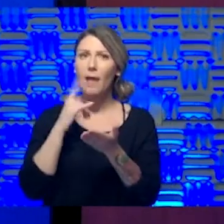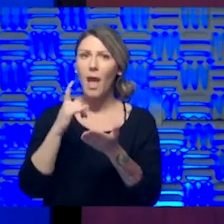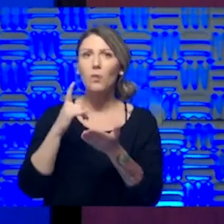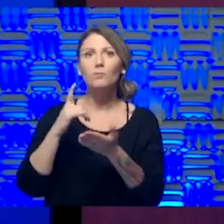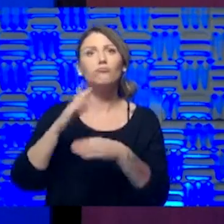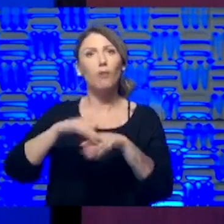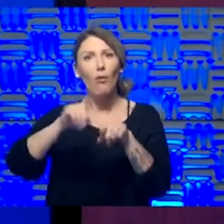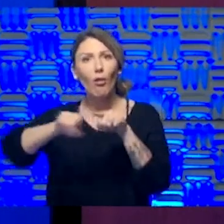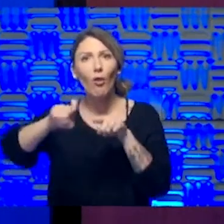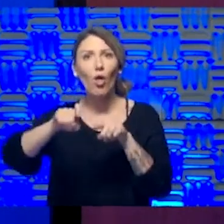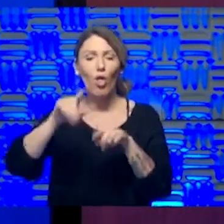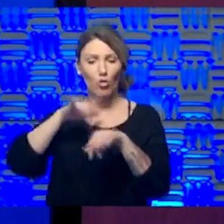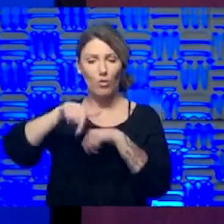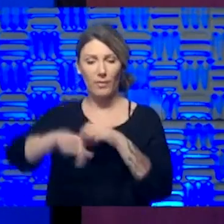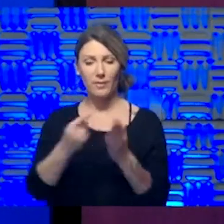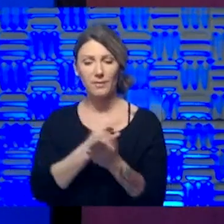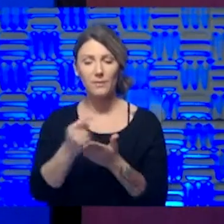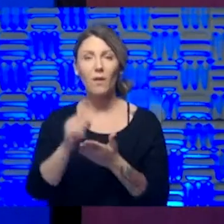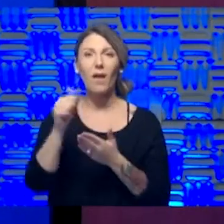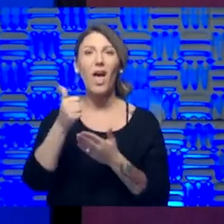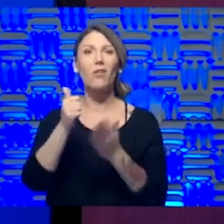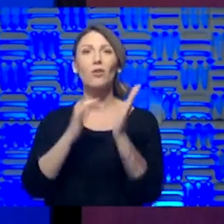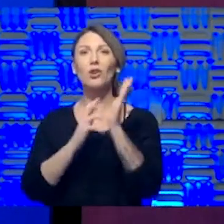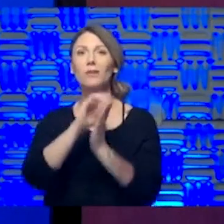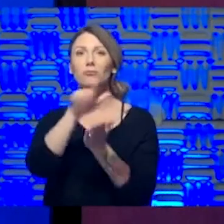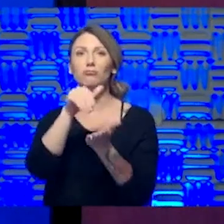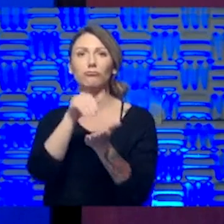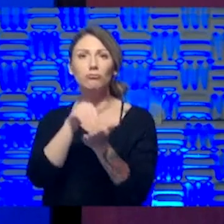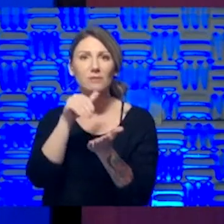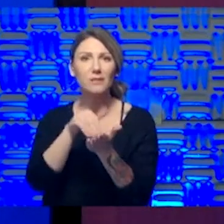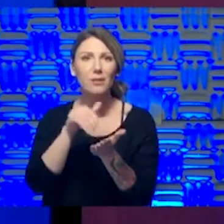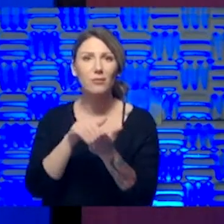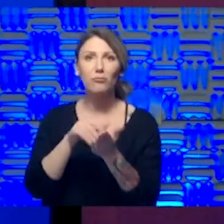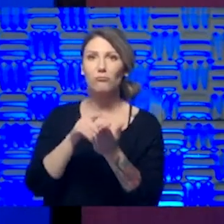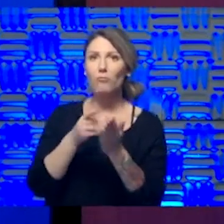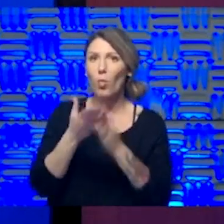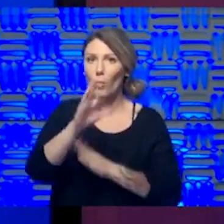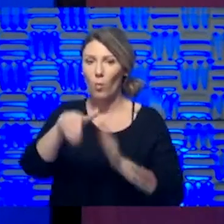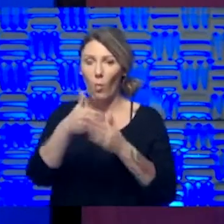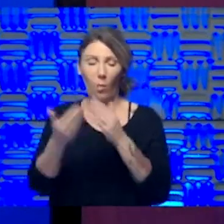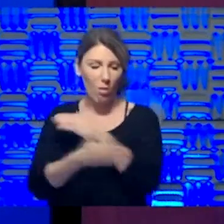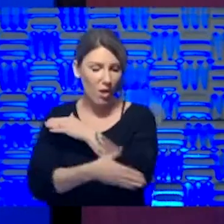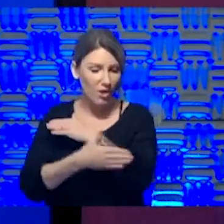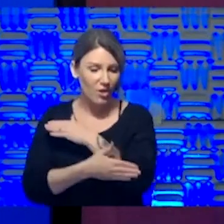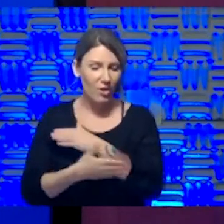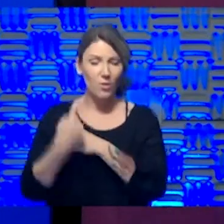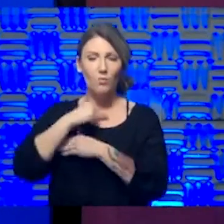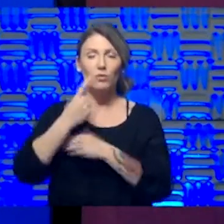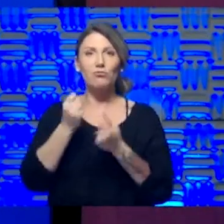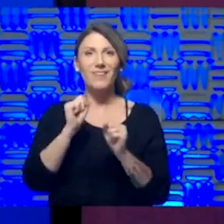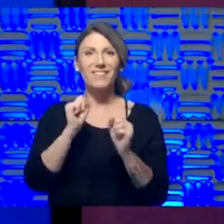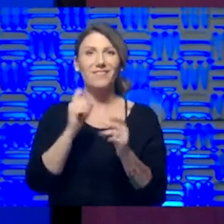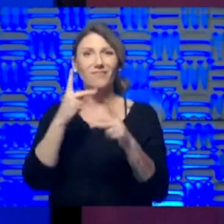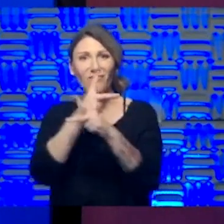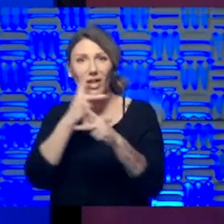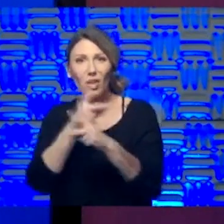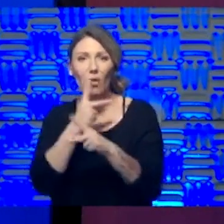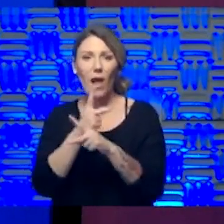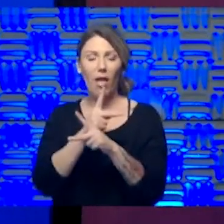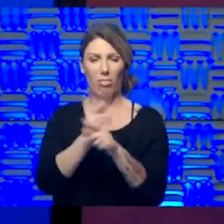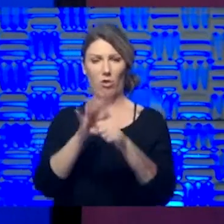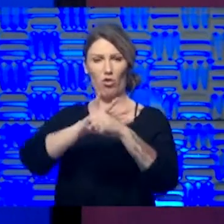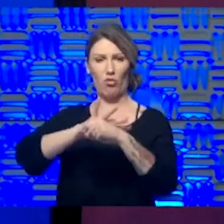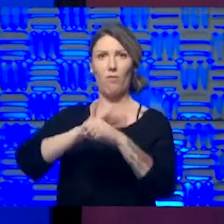other cancer centers in the country. We're trying to design a study to see the impact of COVID-19 on cancer care across the country. And